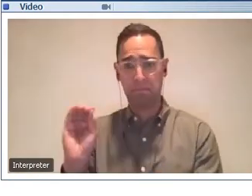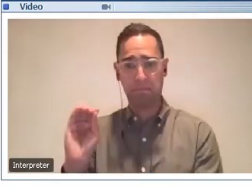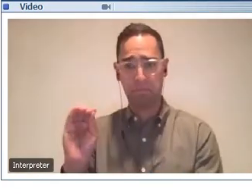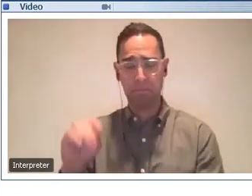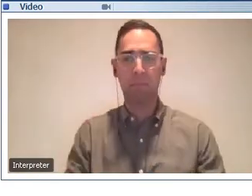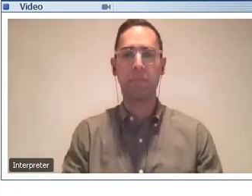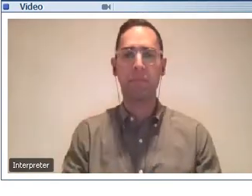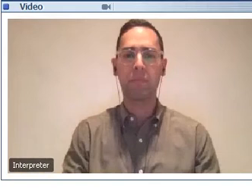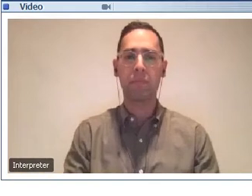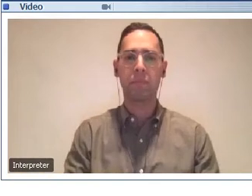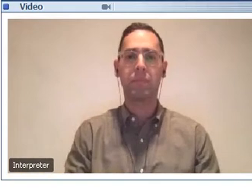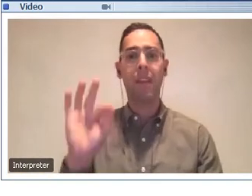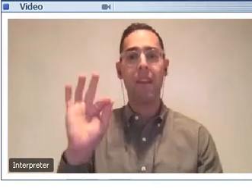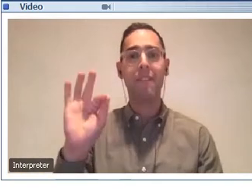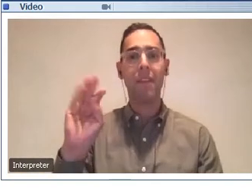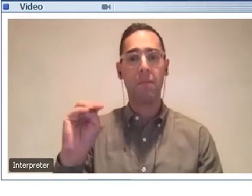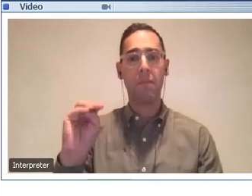important